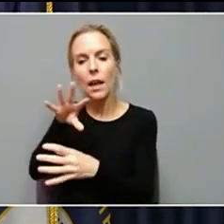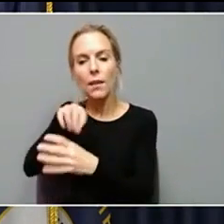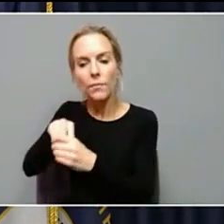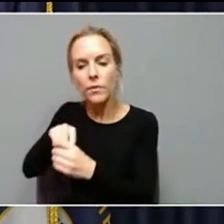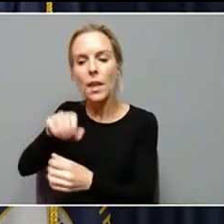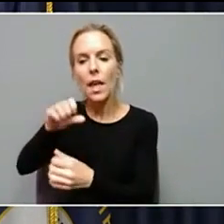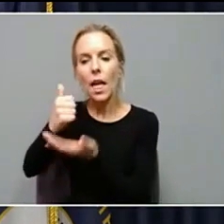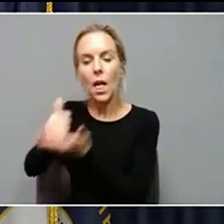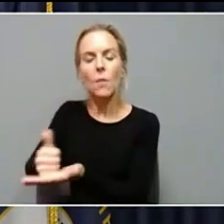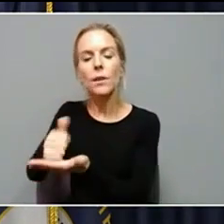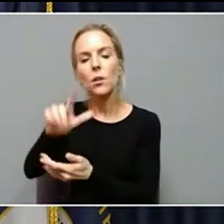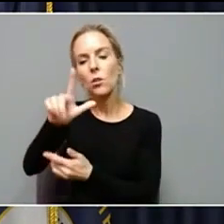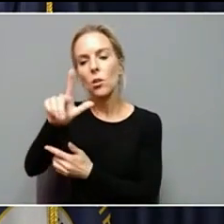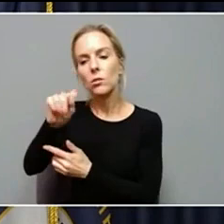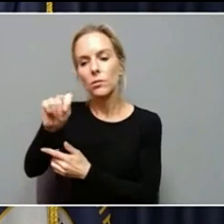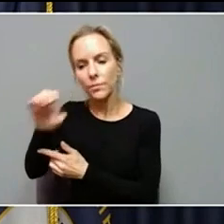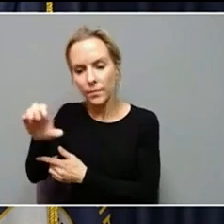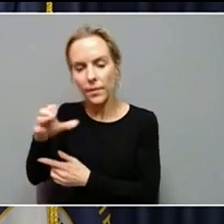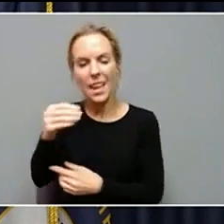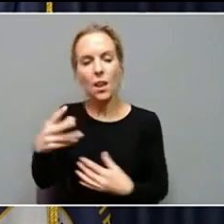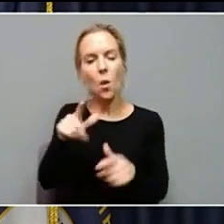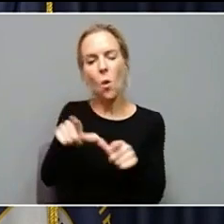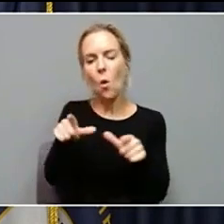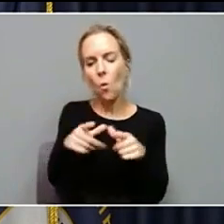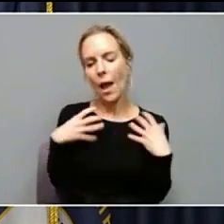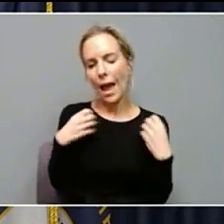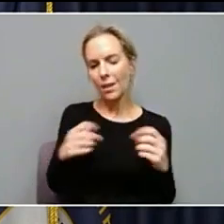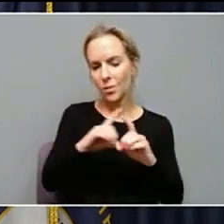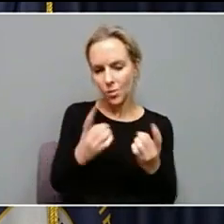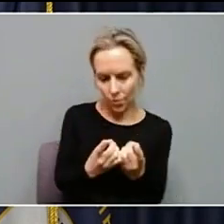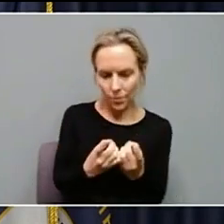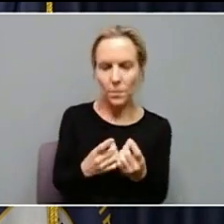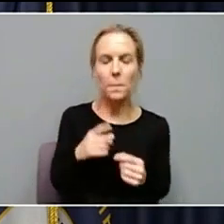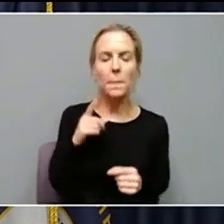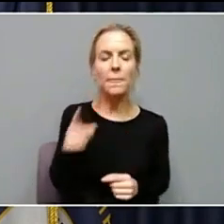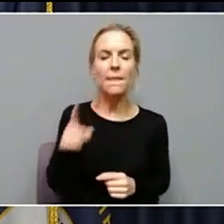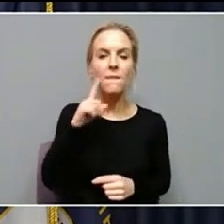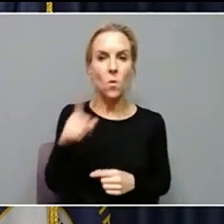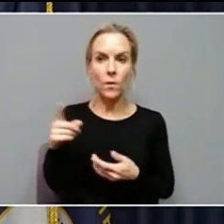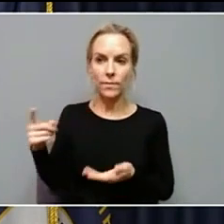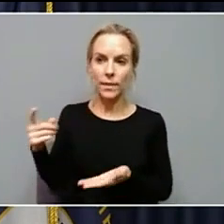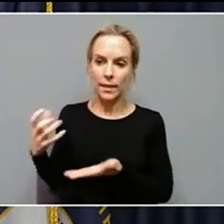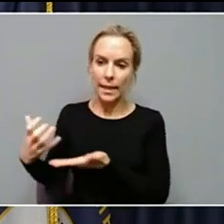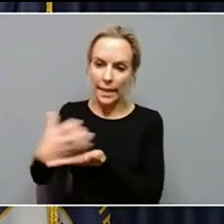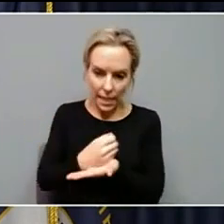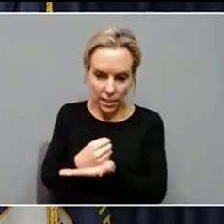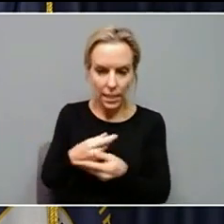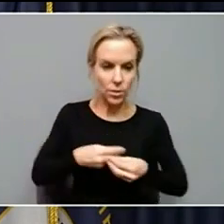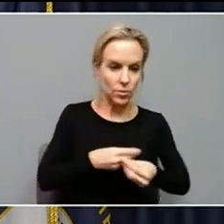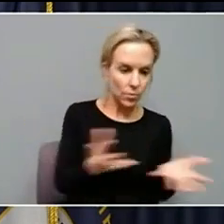departments. They partook in collection and distribution of